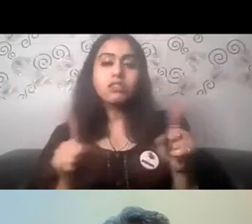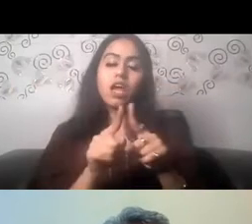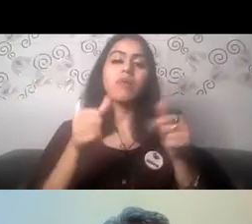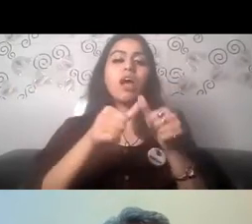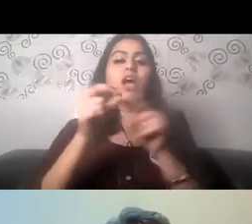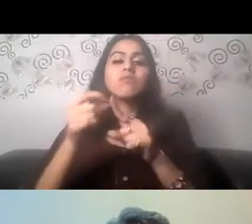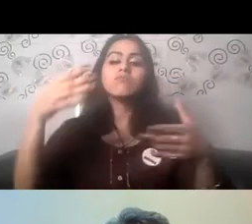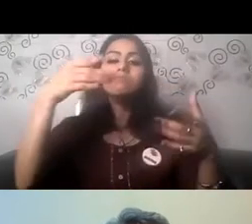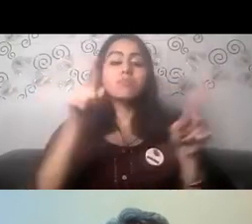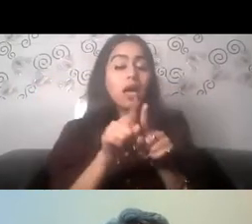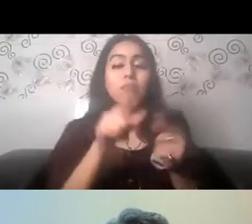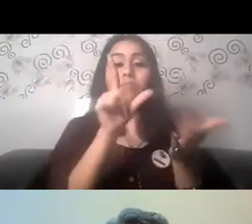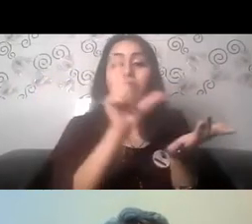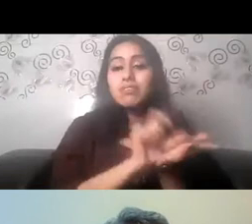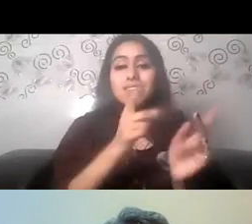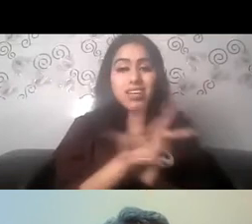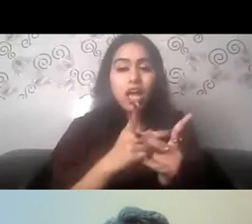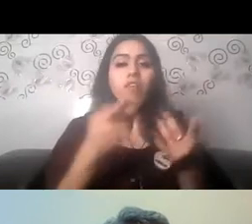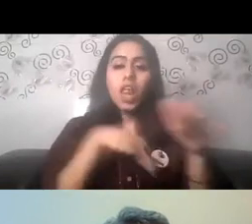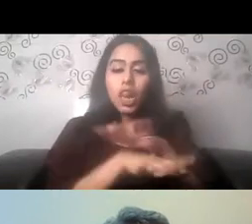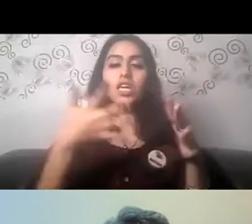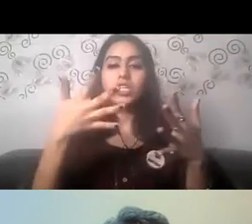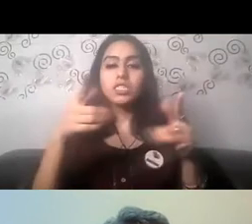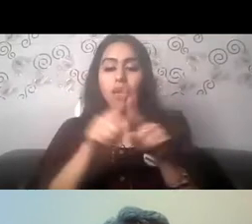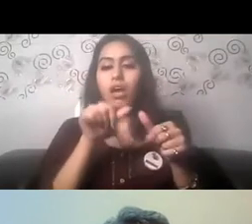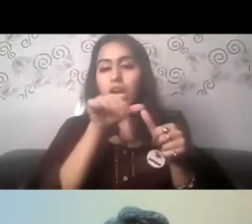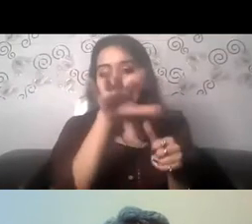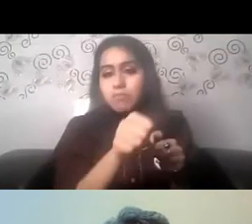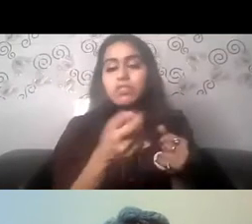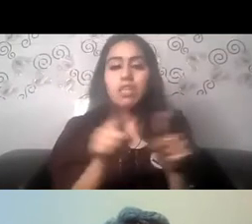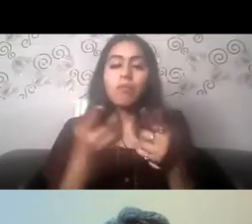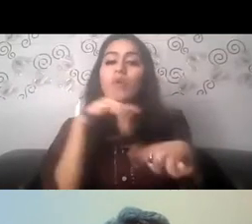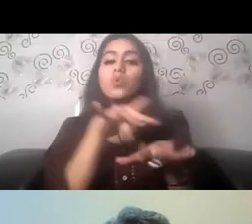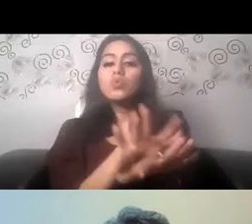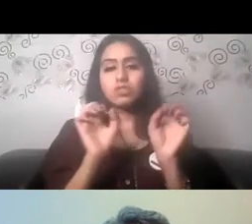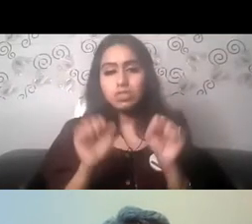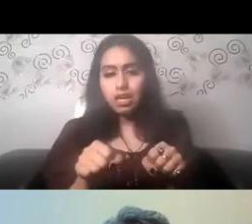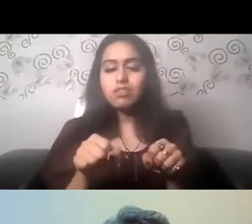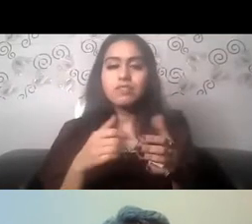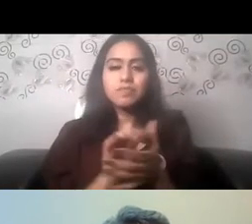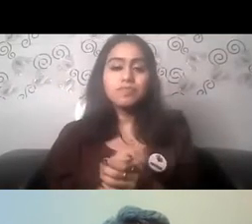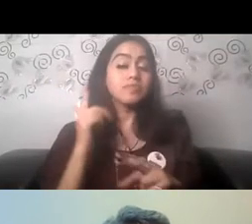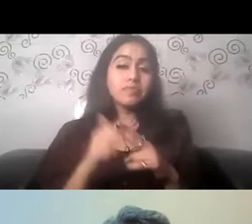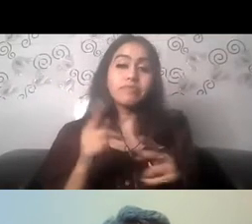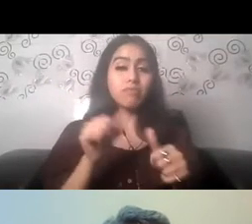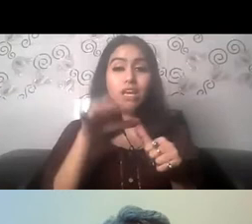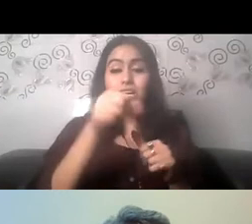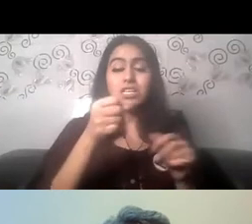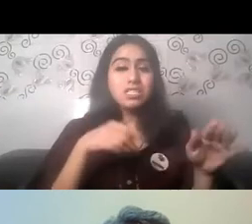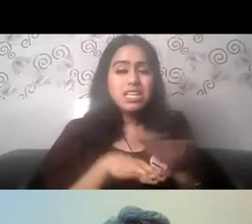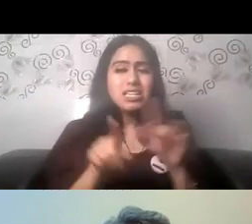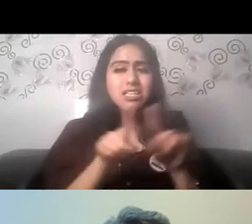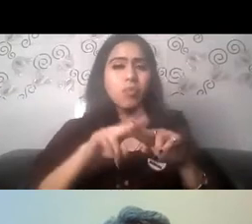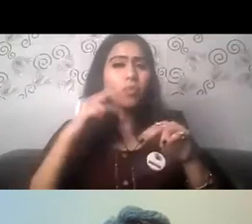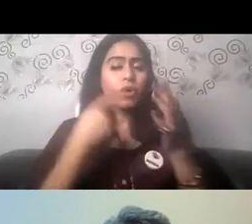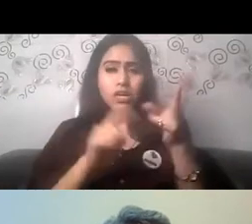are increasingly using processes that will embed accessibility rather than firefighting, or using